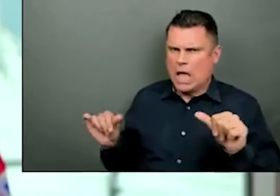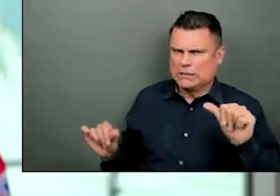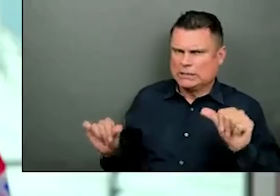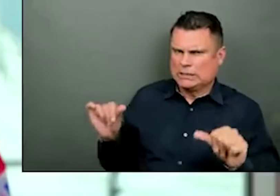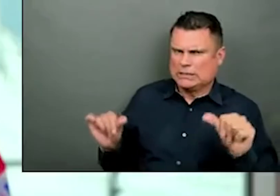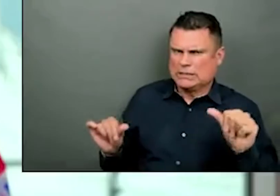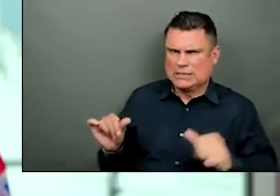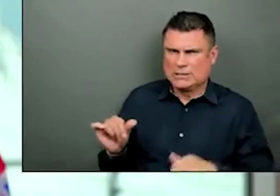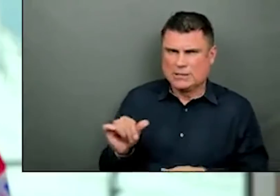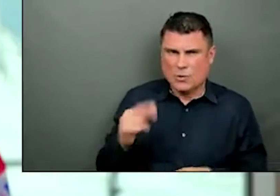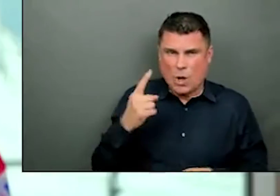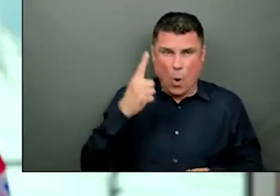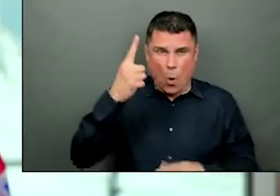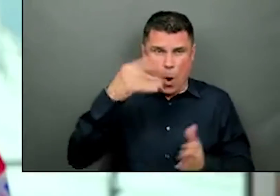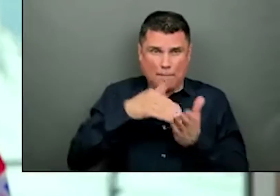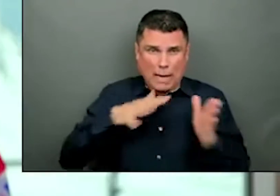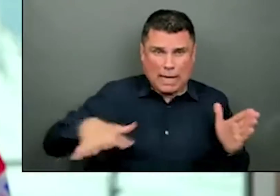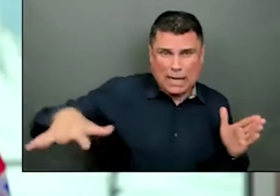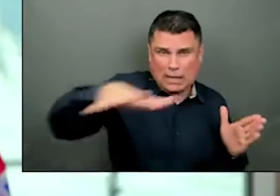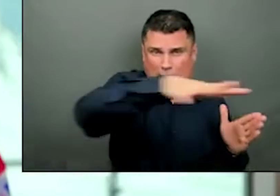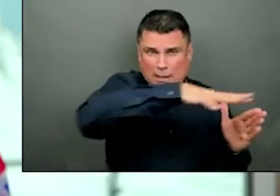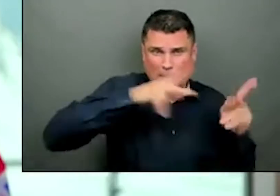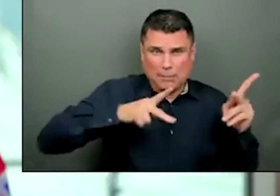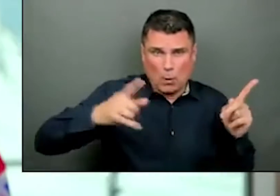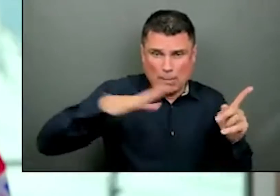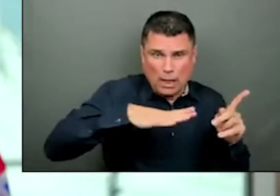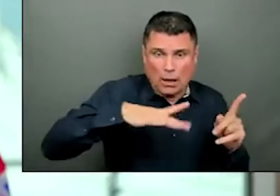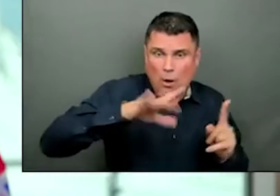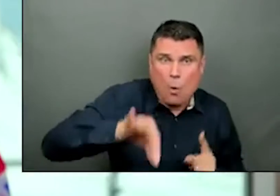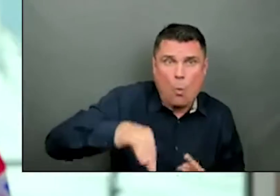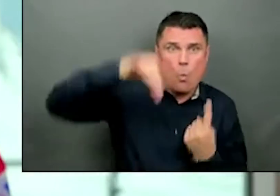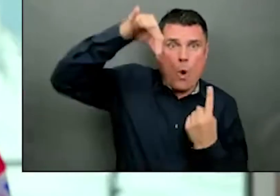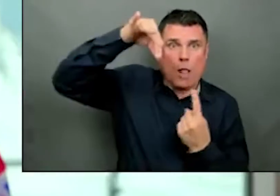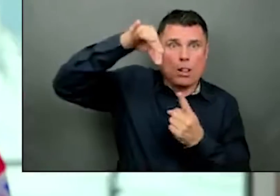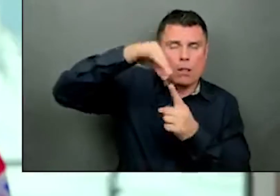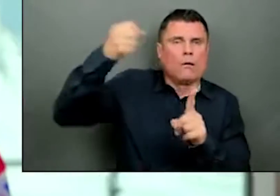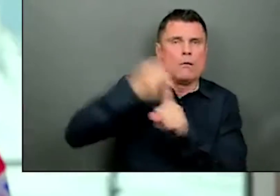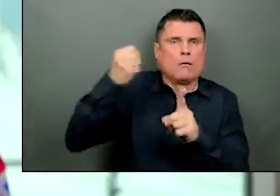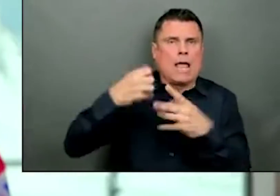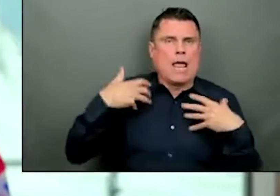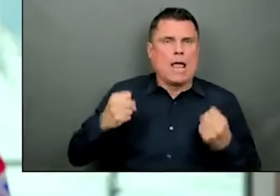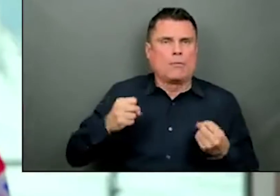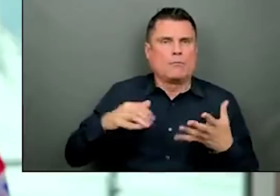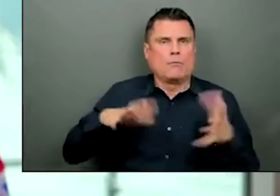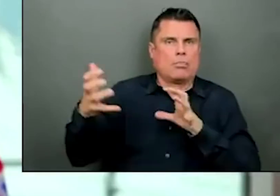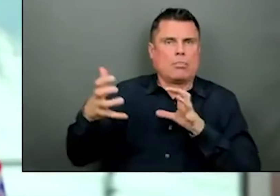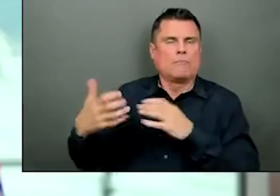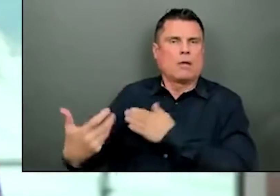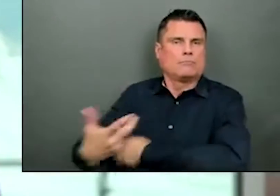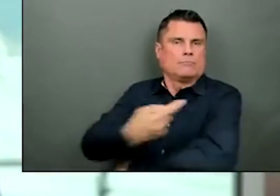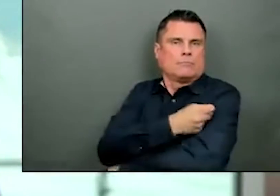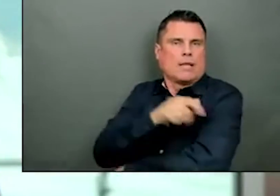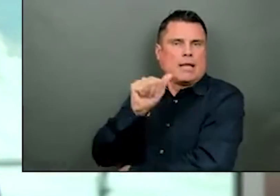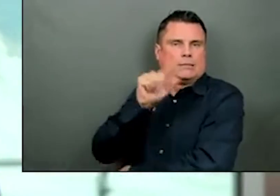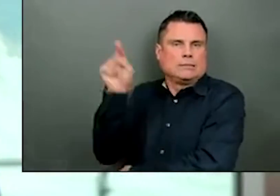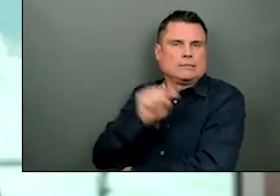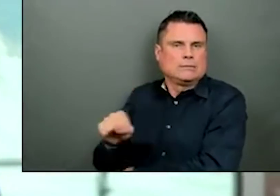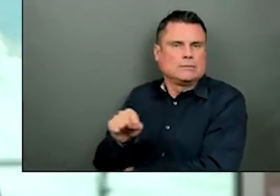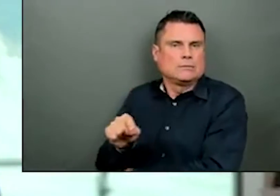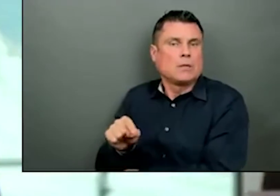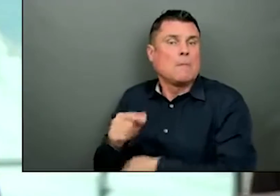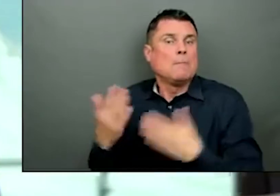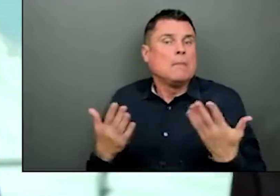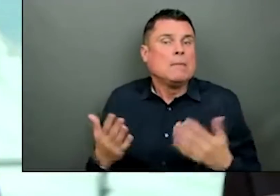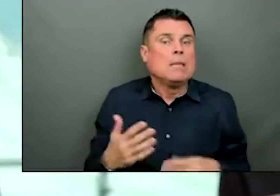Health Canada, NACI, the Council of Chief Medical Officers of Health, which I participate in, looked at this issue in